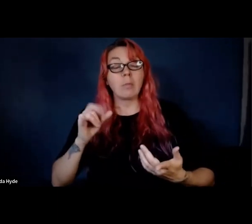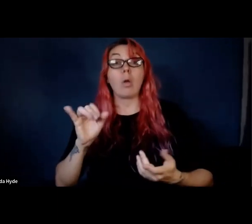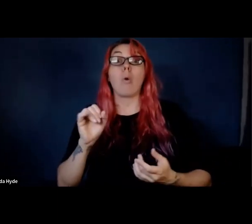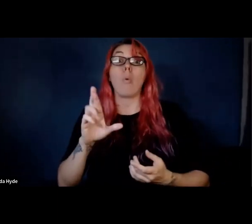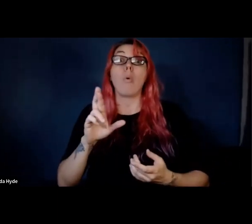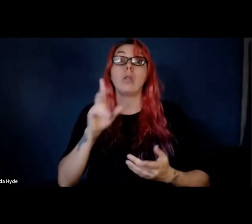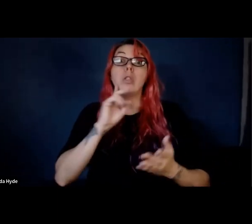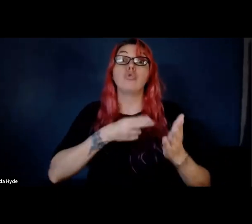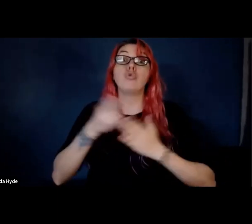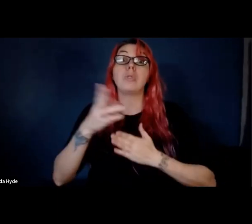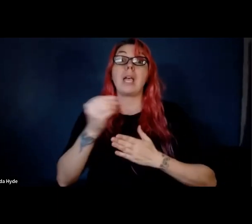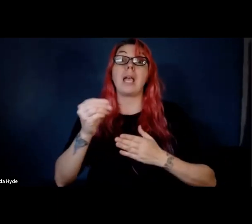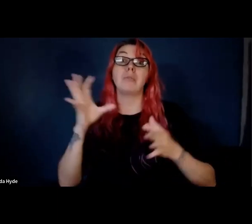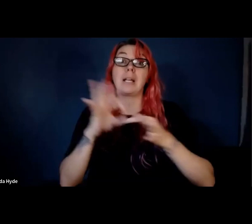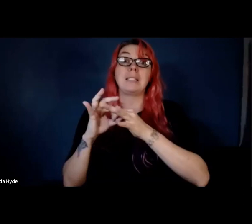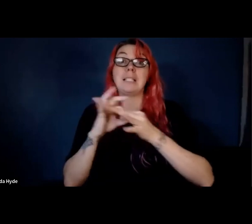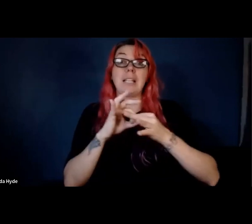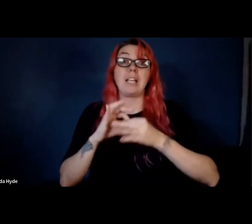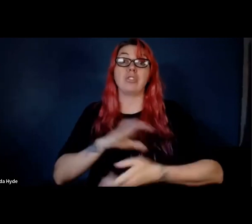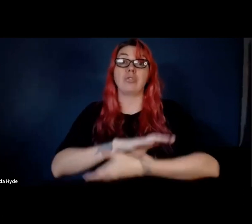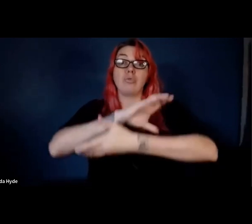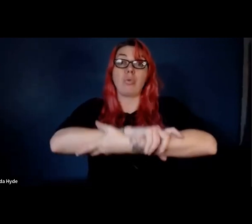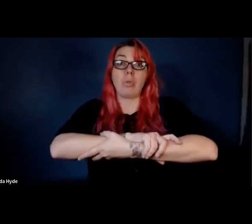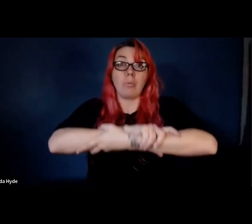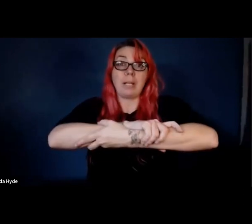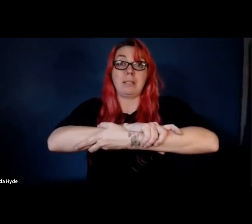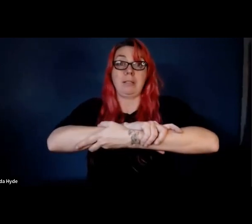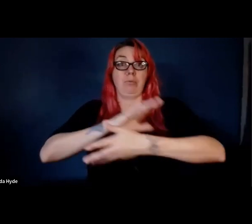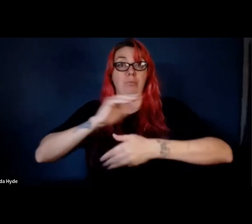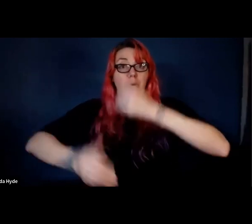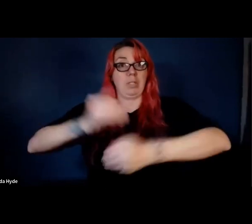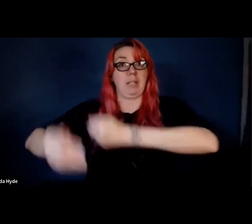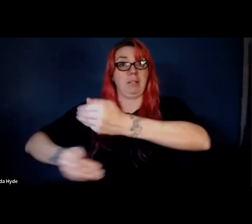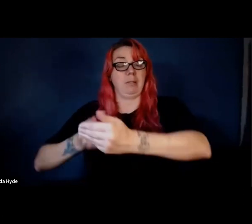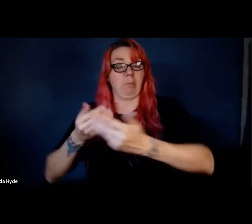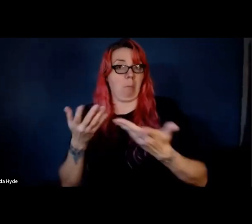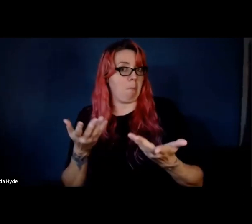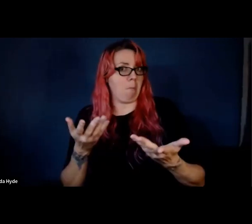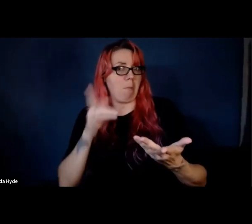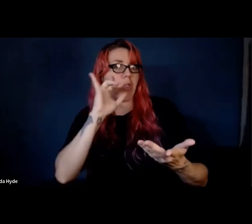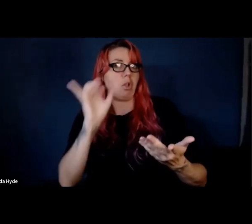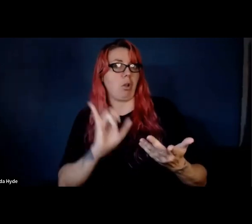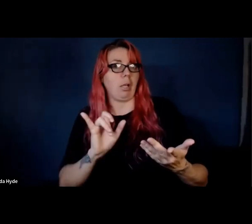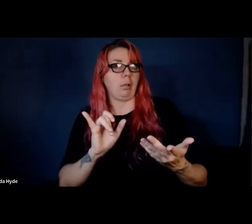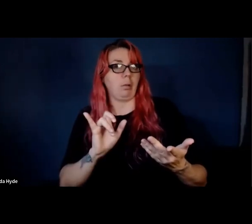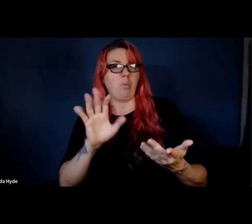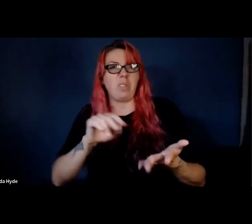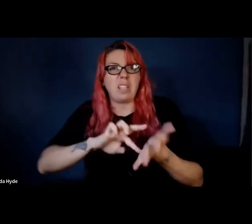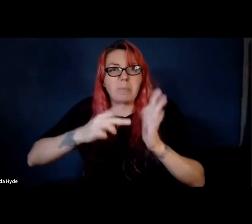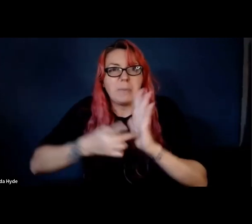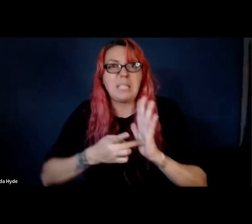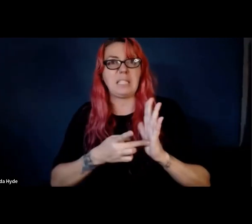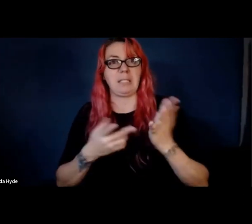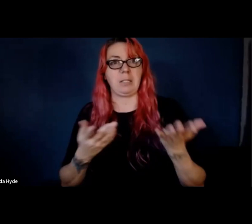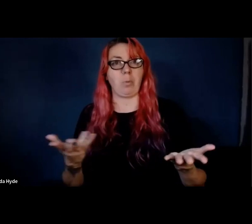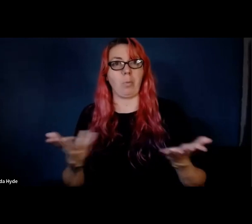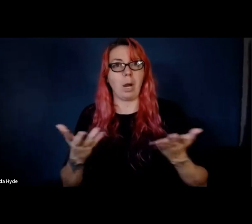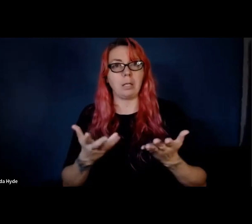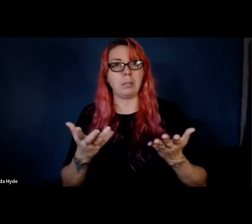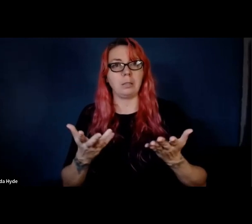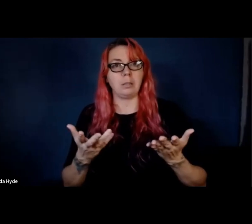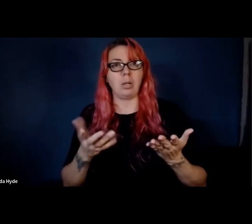that we really are telling truths, which is some of what we're doing here with these sessions, but also what does reconciliation look like and on whose